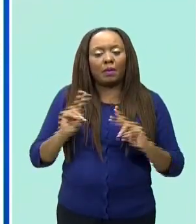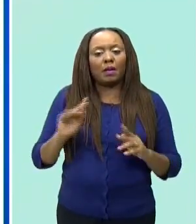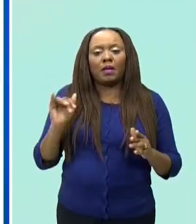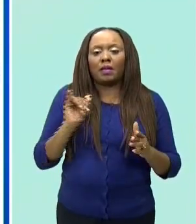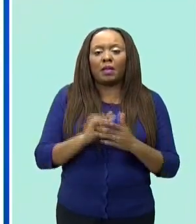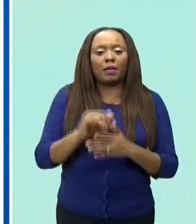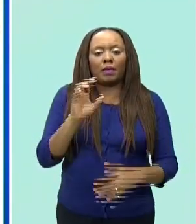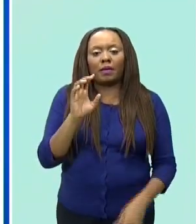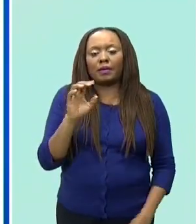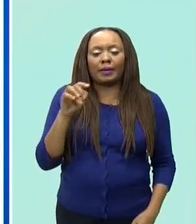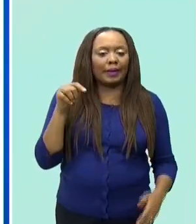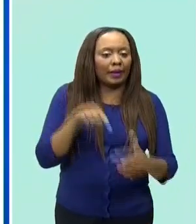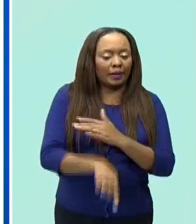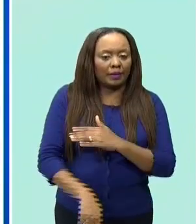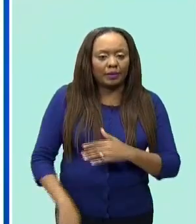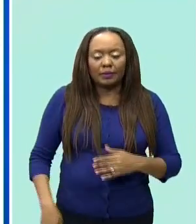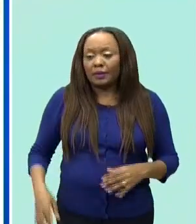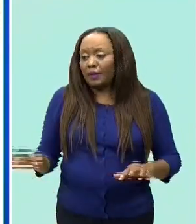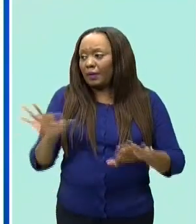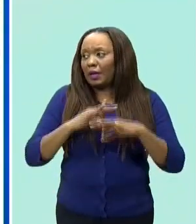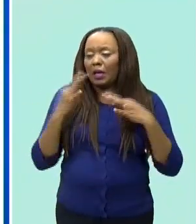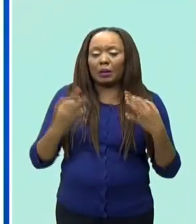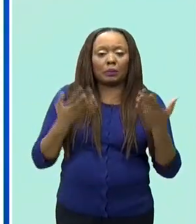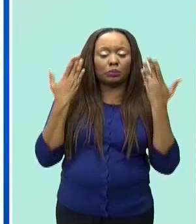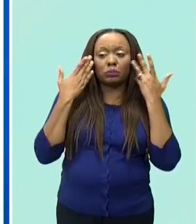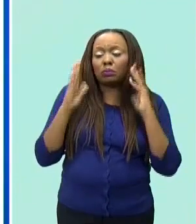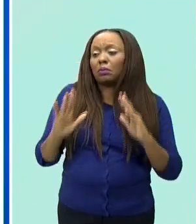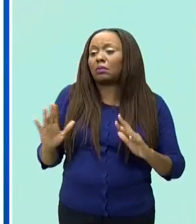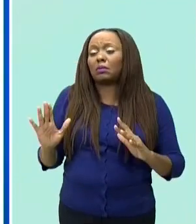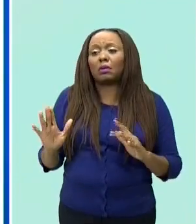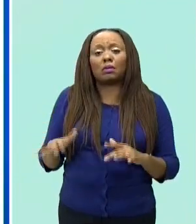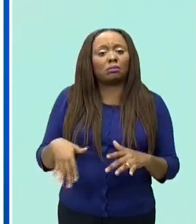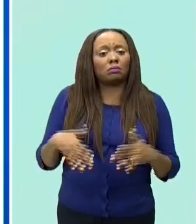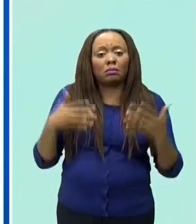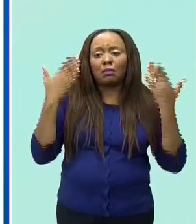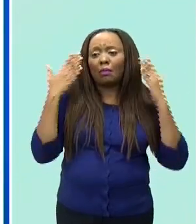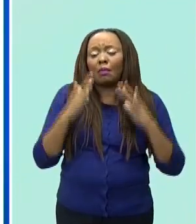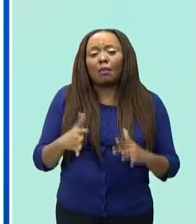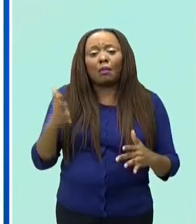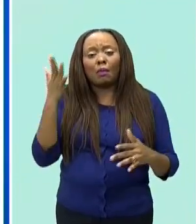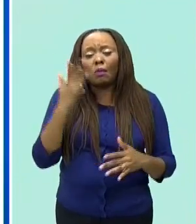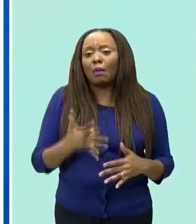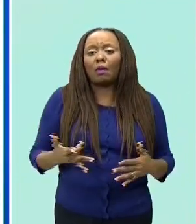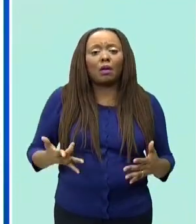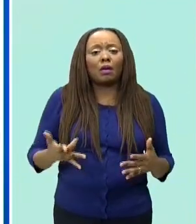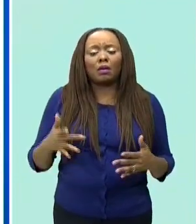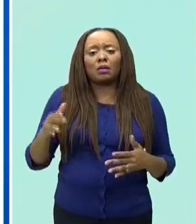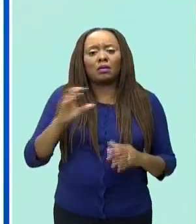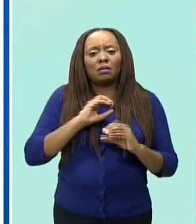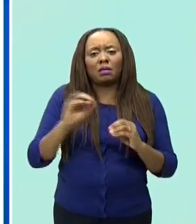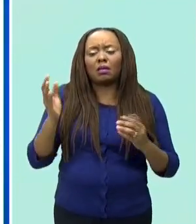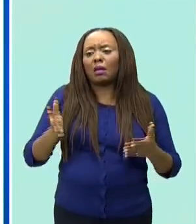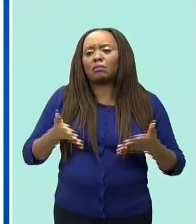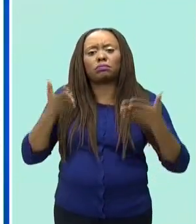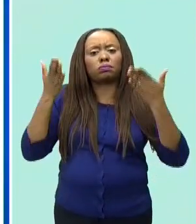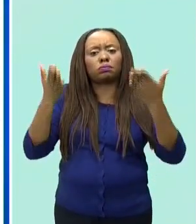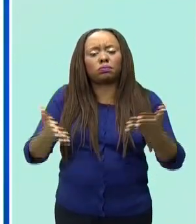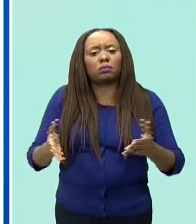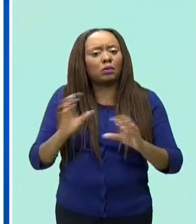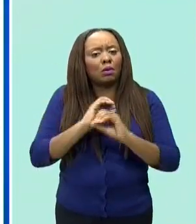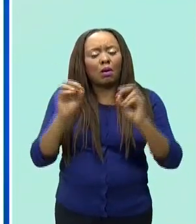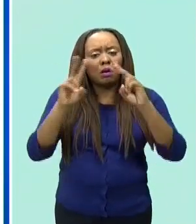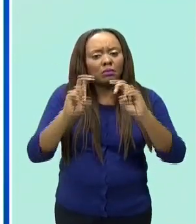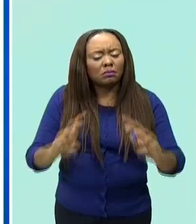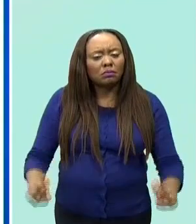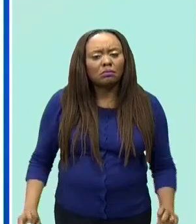are restless. They cannot understand why the case has never been opened. So what